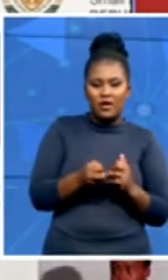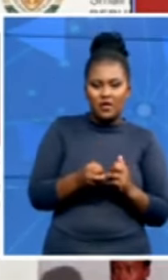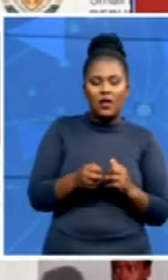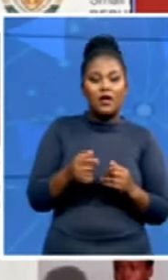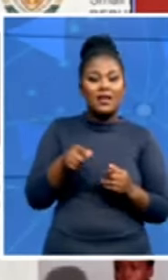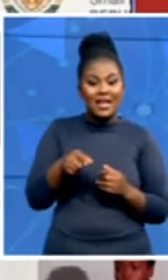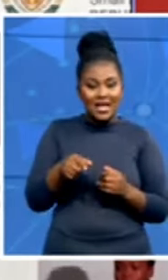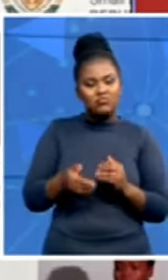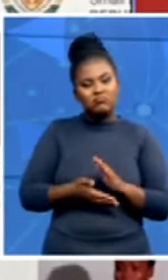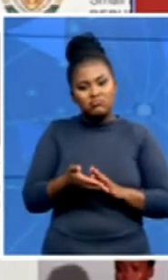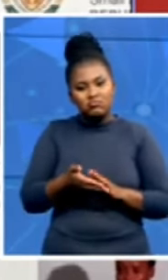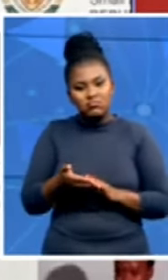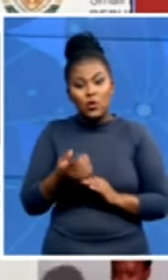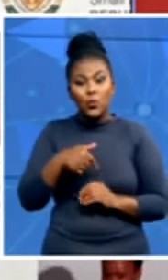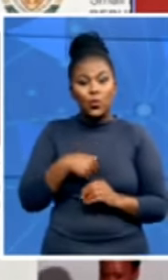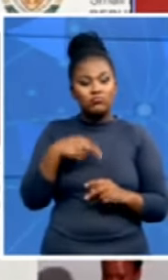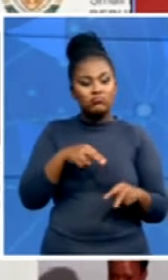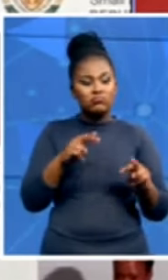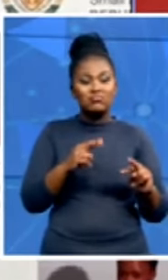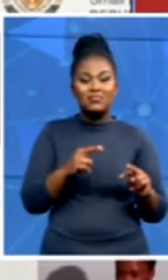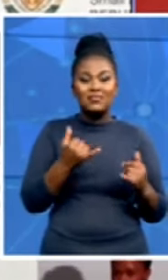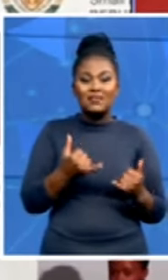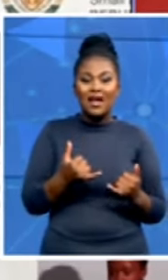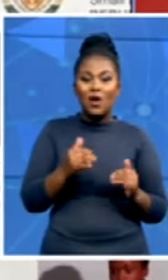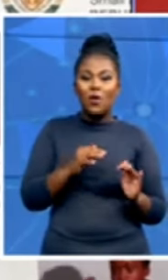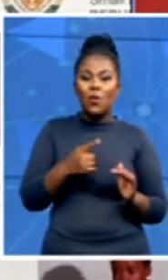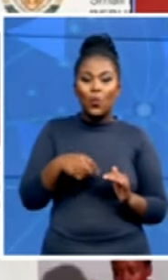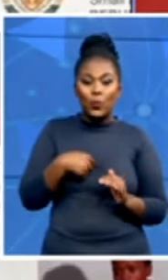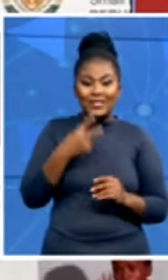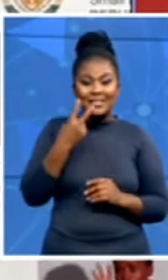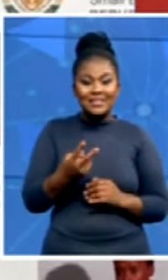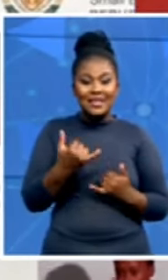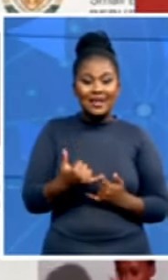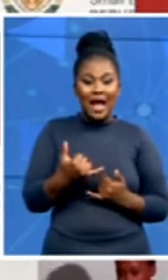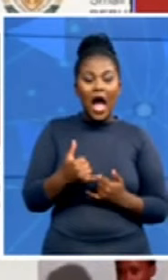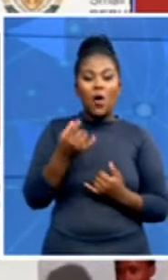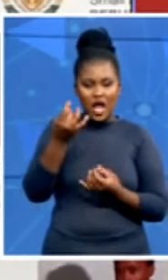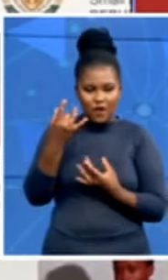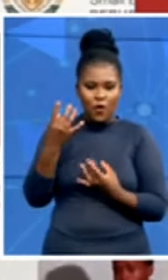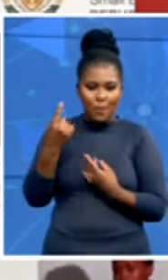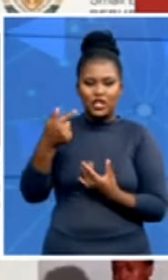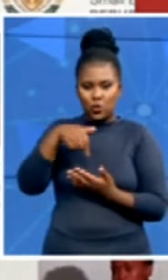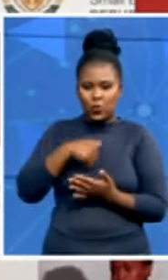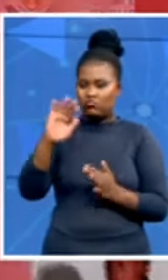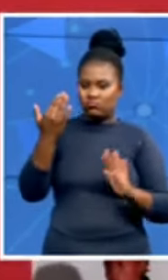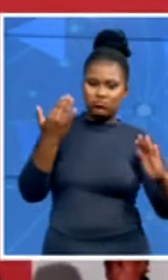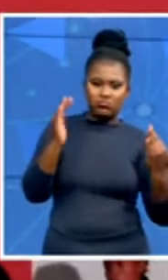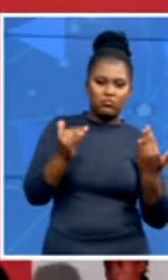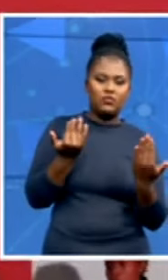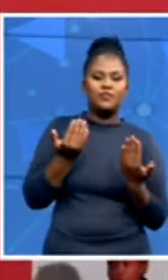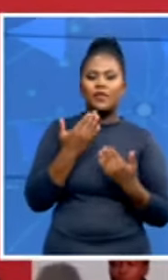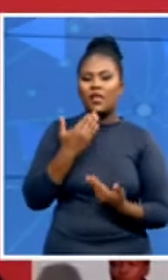at quantifying what we have seen as per the information that came to our disposal. Thank you so much. Thank